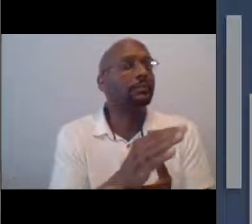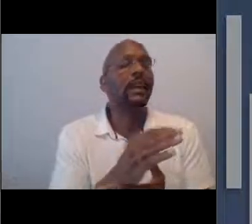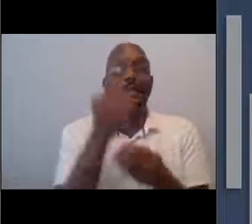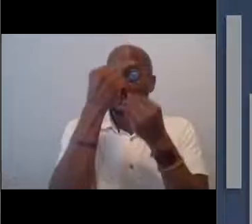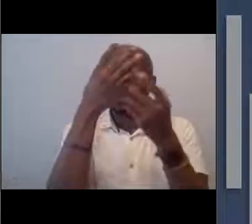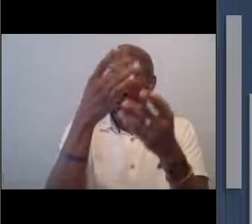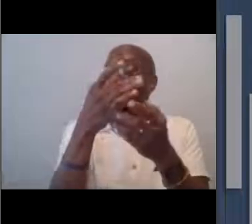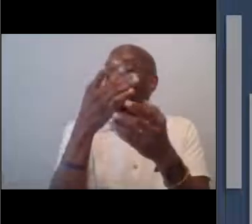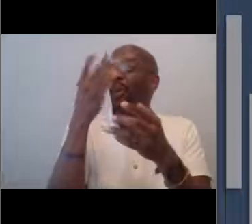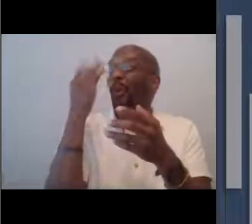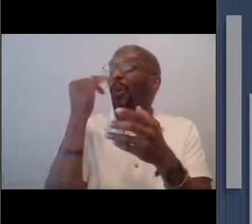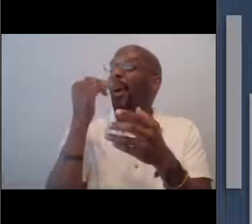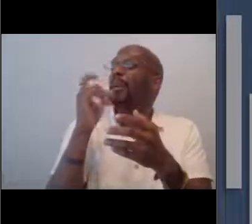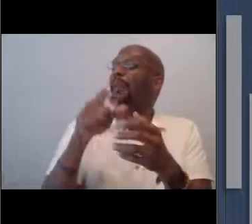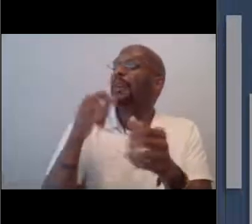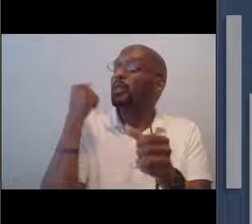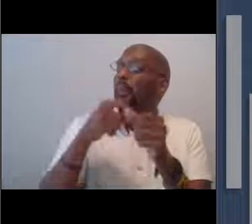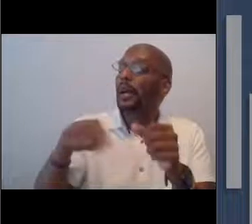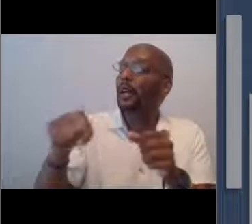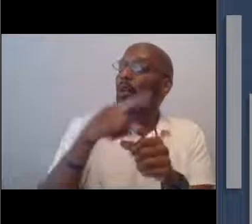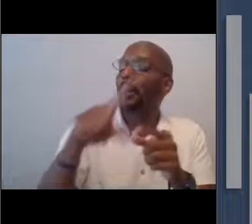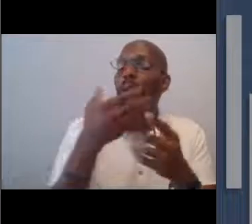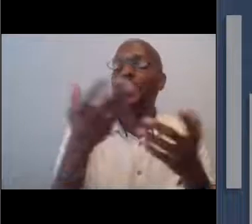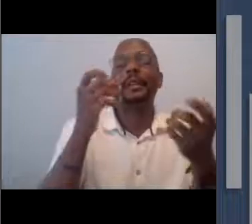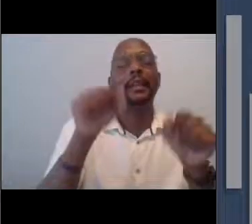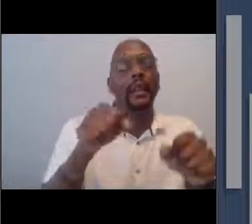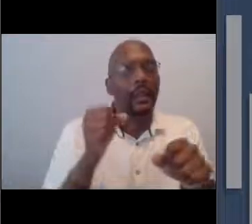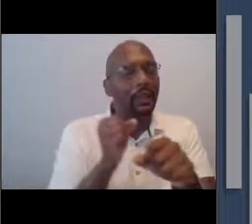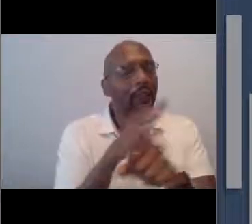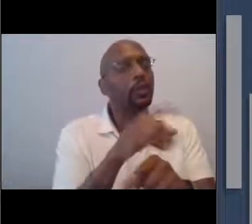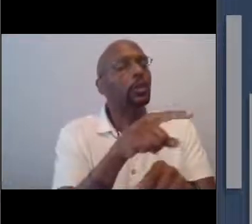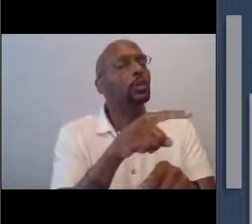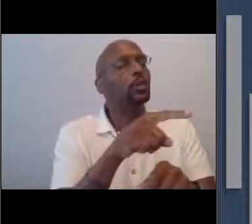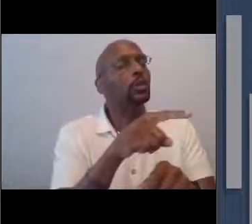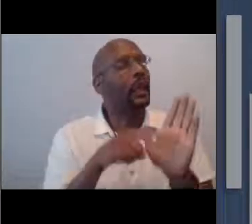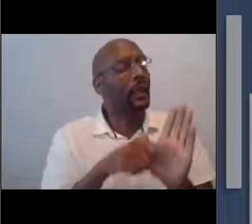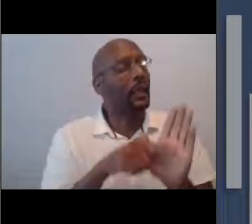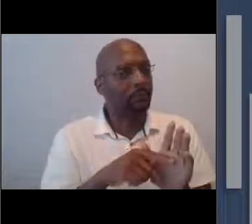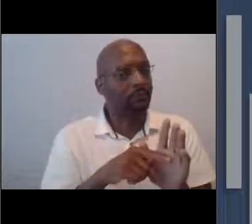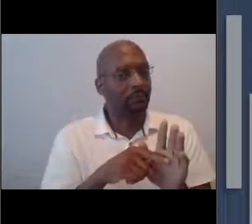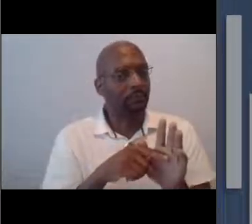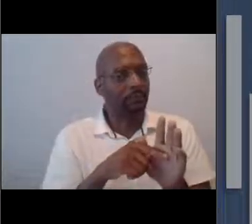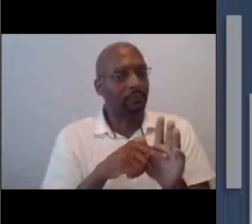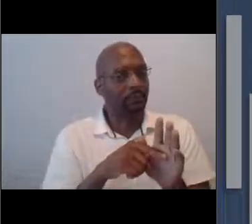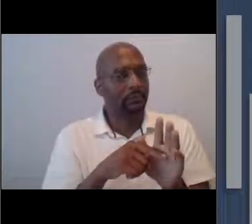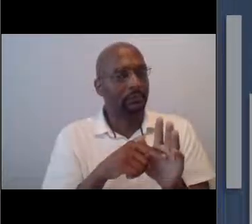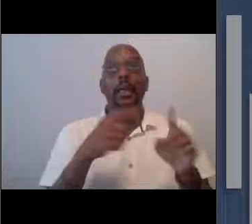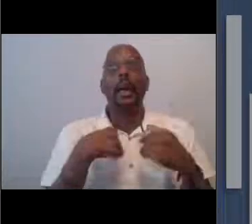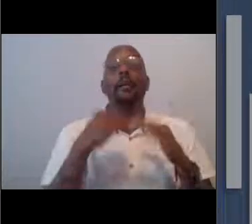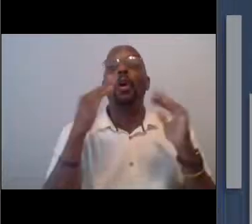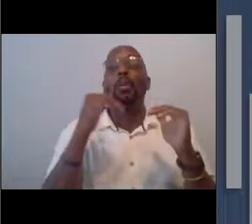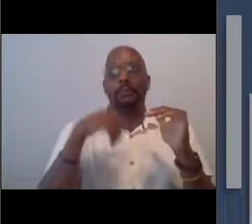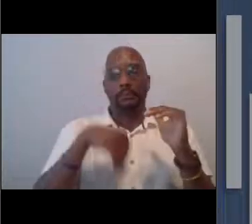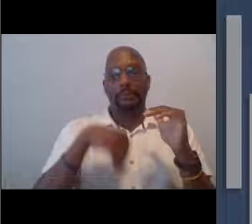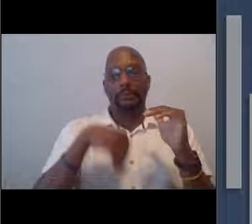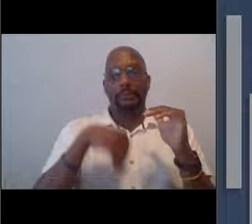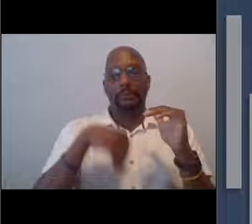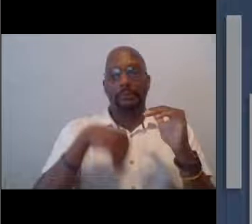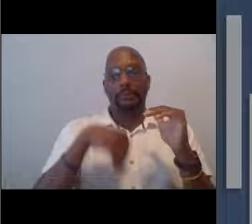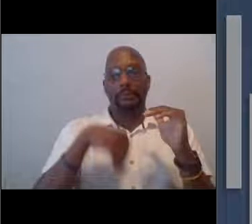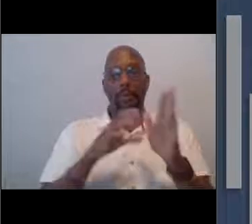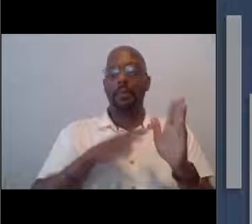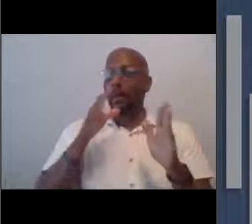and psychological trauma that can be caused by policymakers. However, there's also great hope in our state. My mom raised my brother